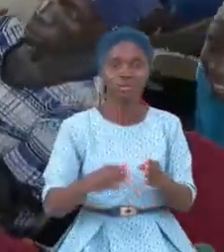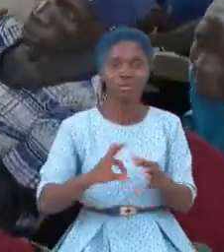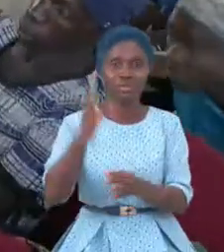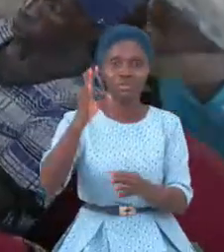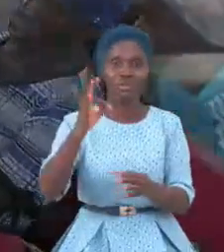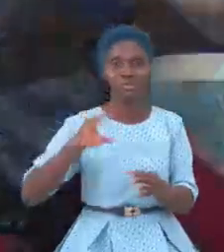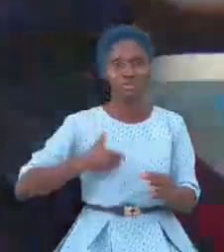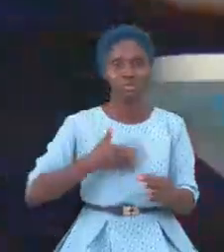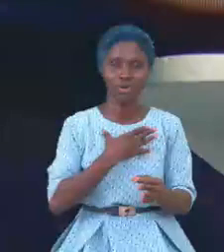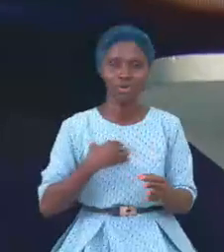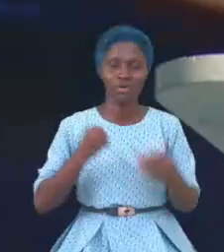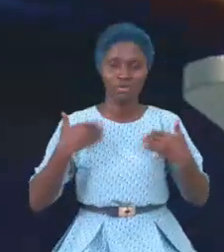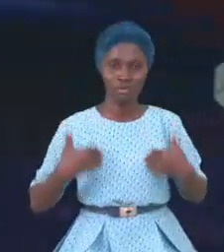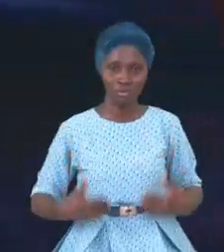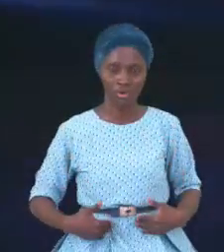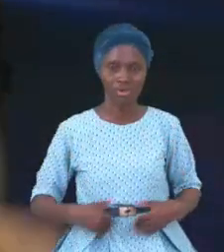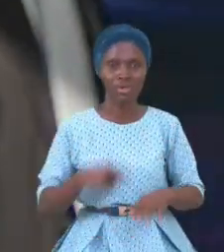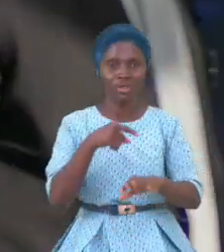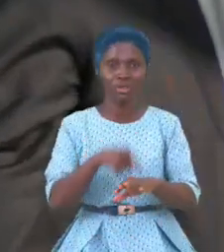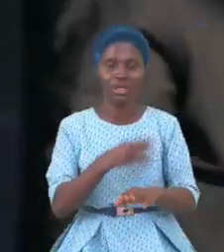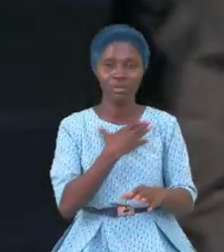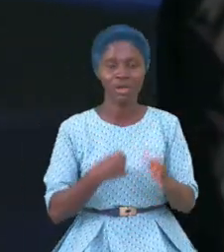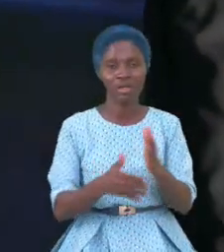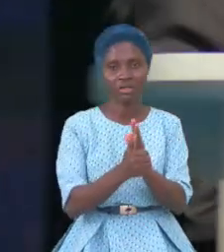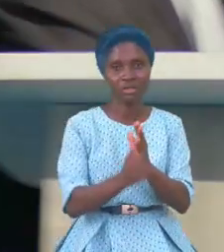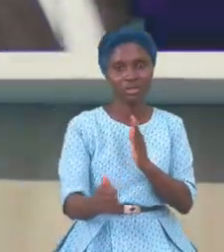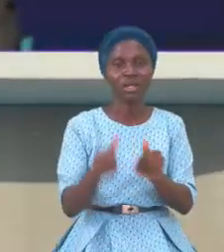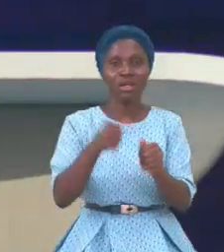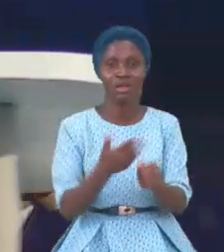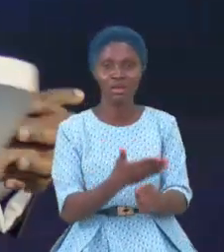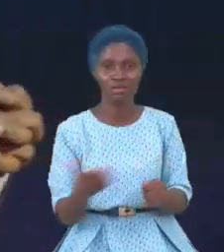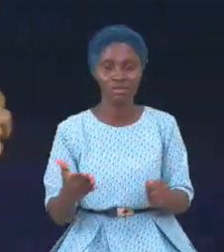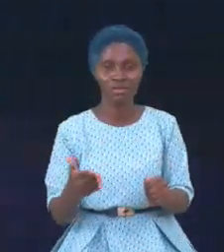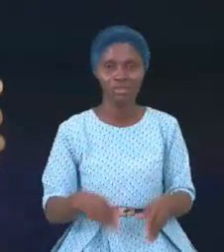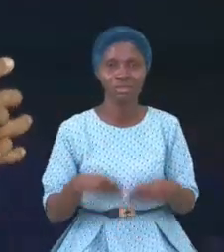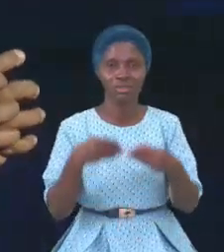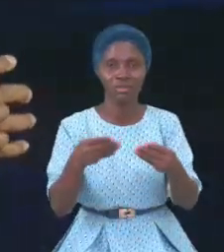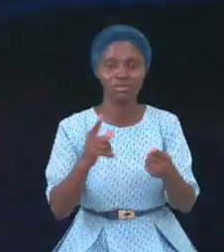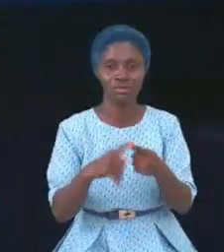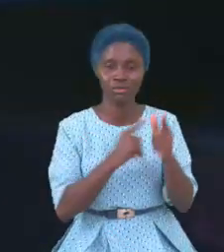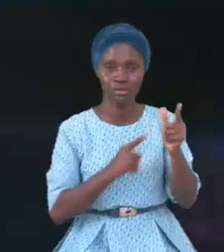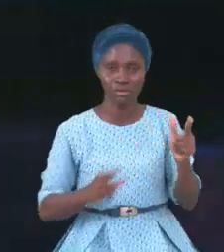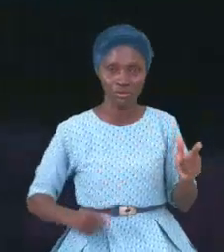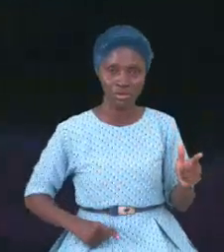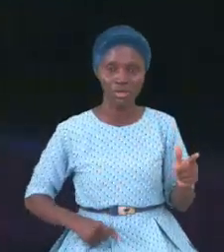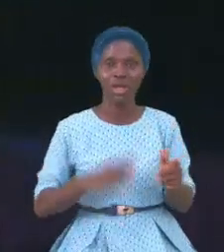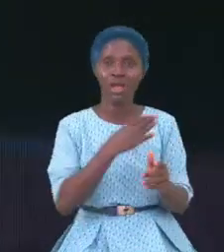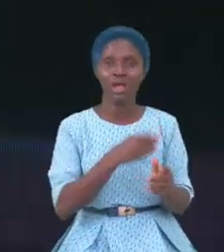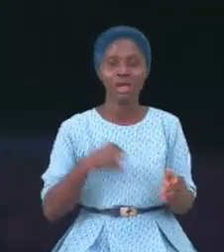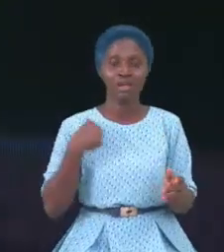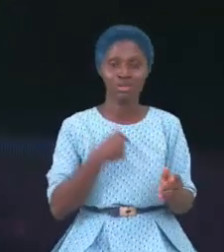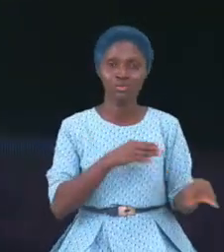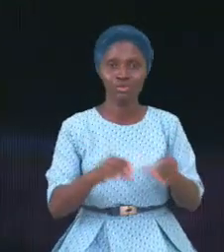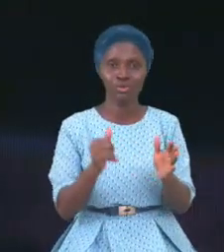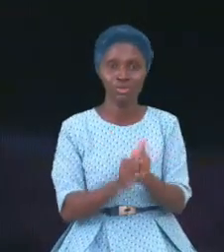and body, time and skill, everything submissive unto the Lord. And we do that for